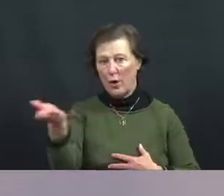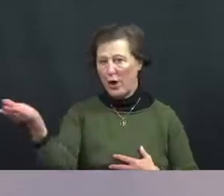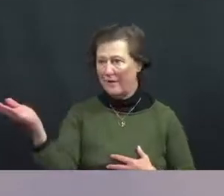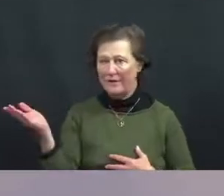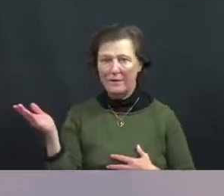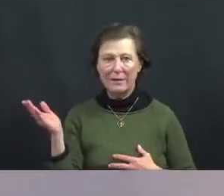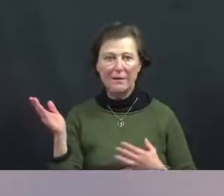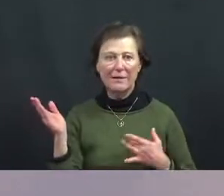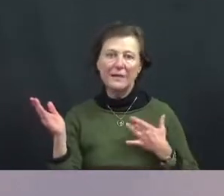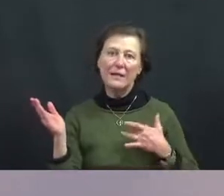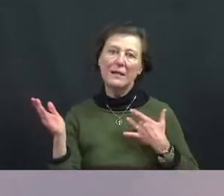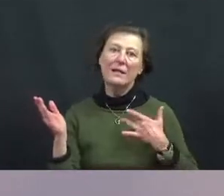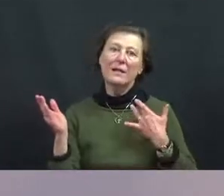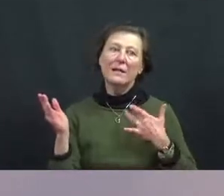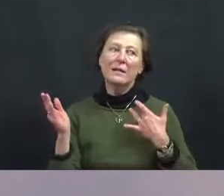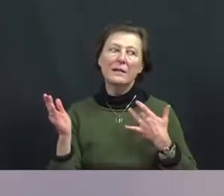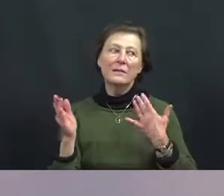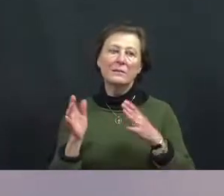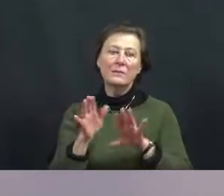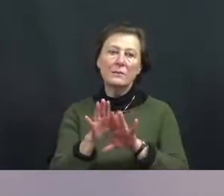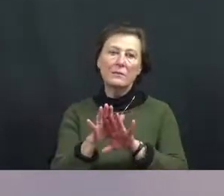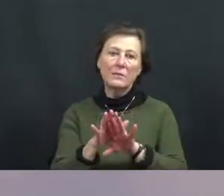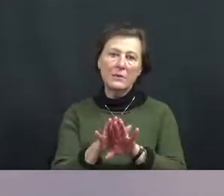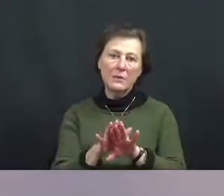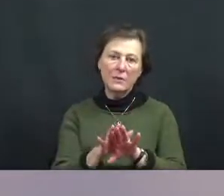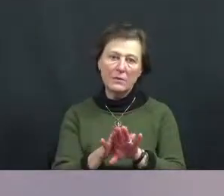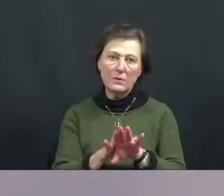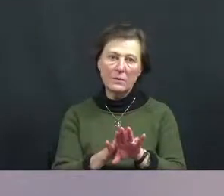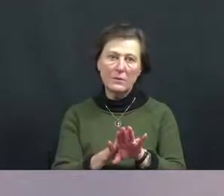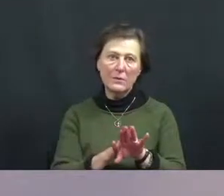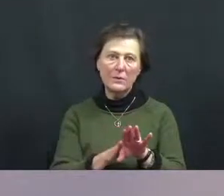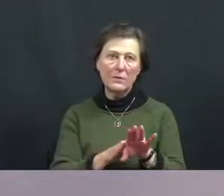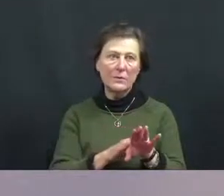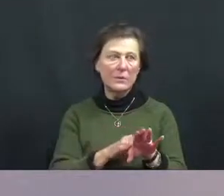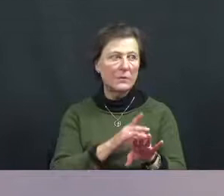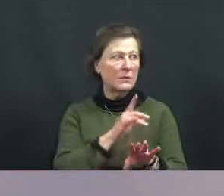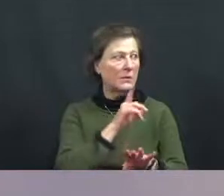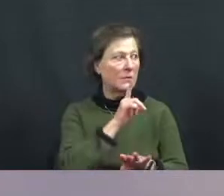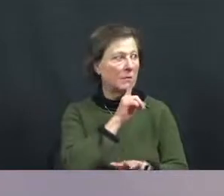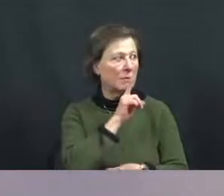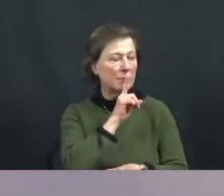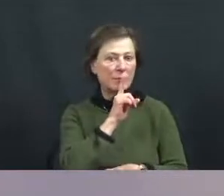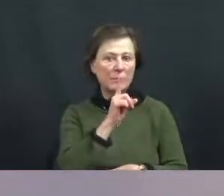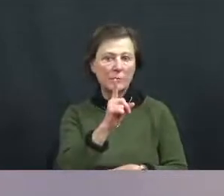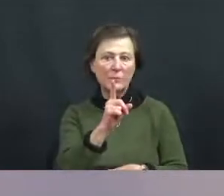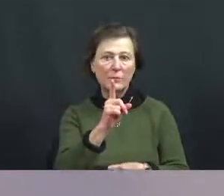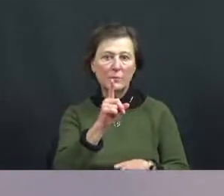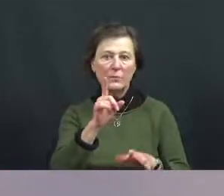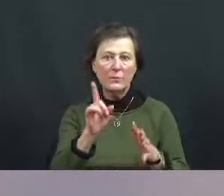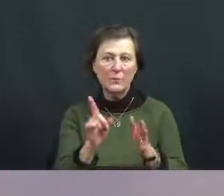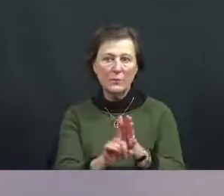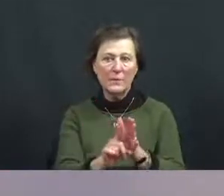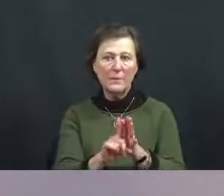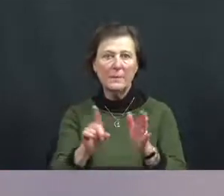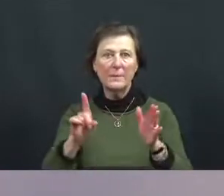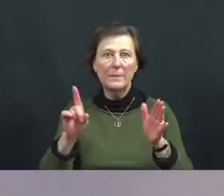Feel the slower, truer rhythms of our lives.